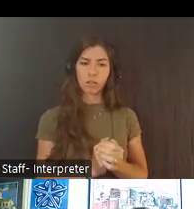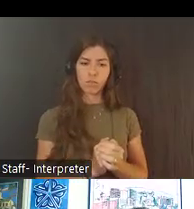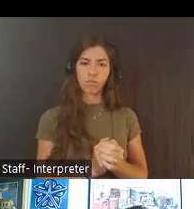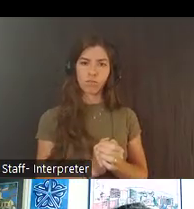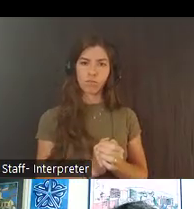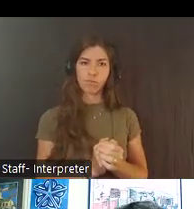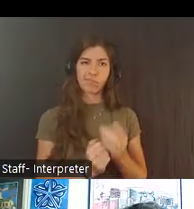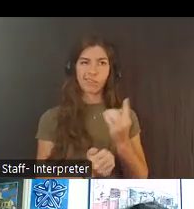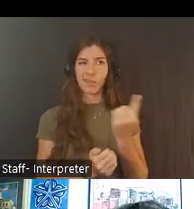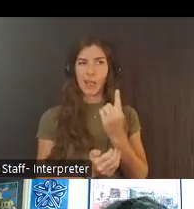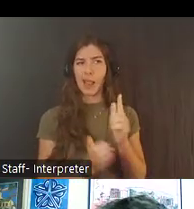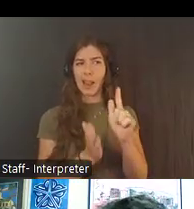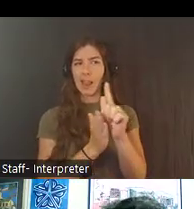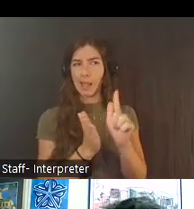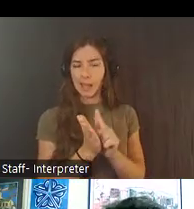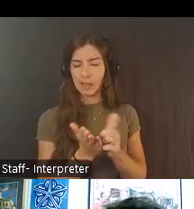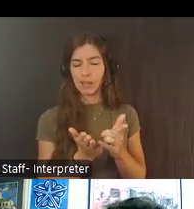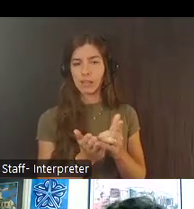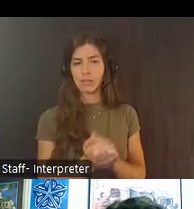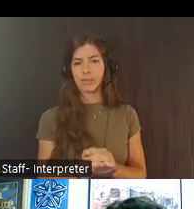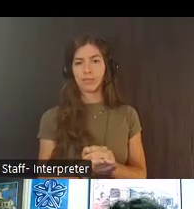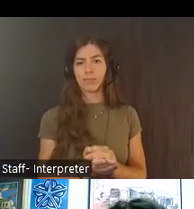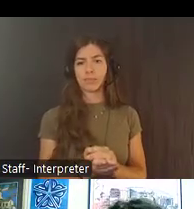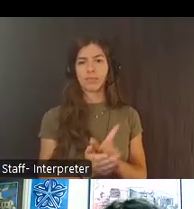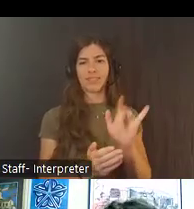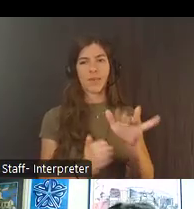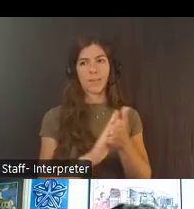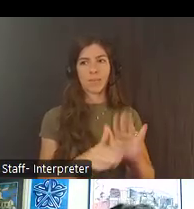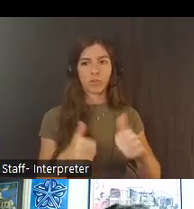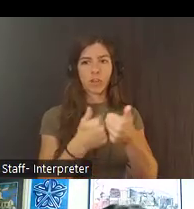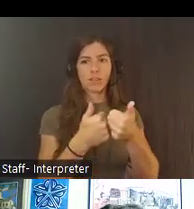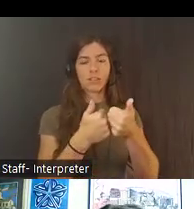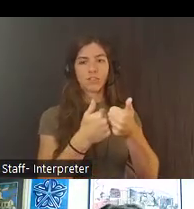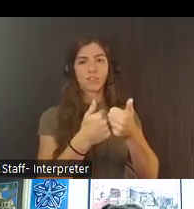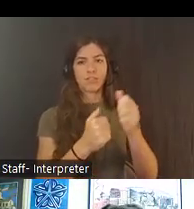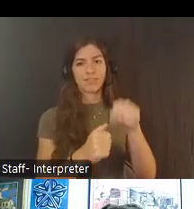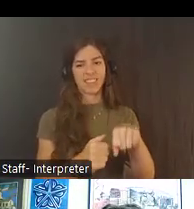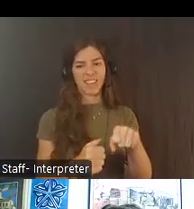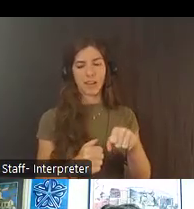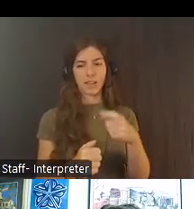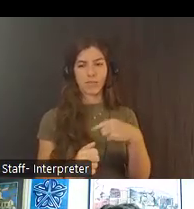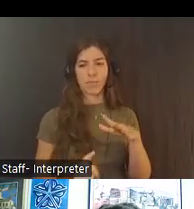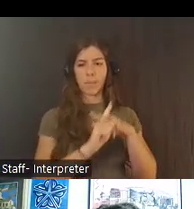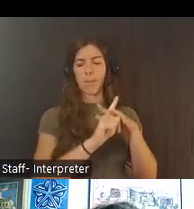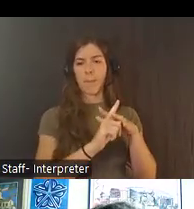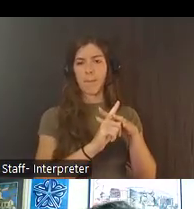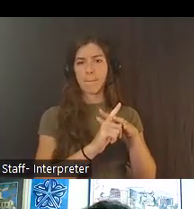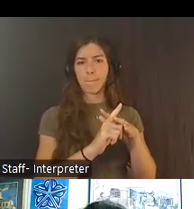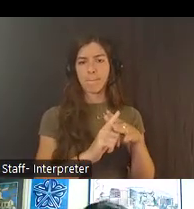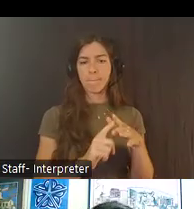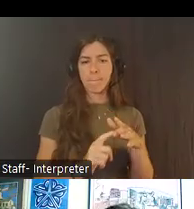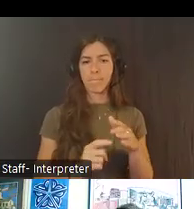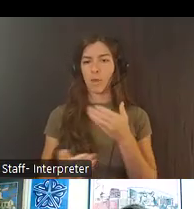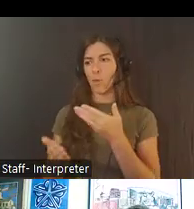some legality I'm that sure would make there it a is, but challenge. Yeah, that's what's coming to mind. That's But never easy.